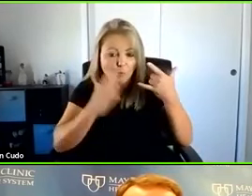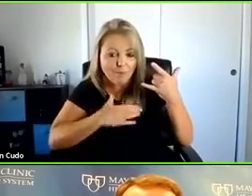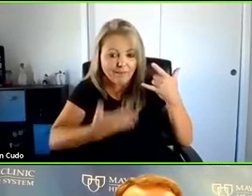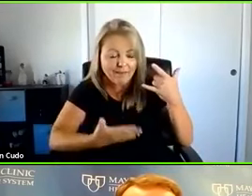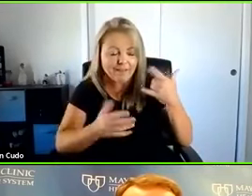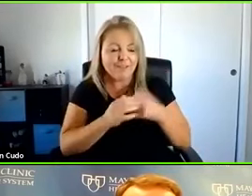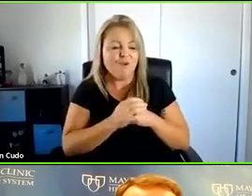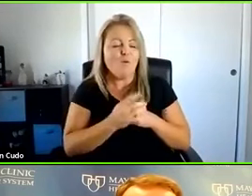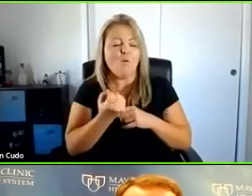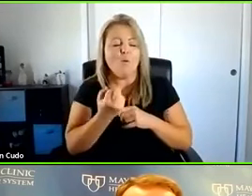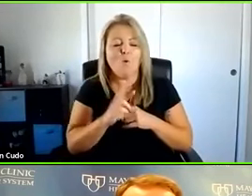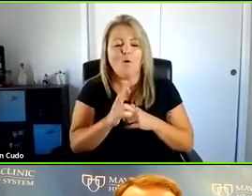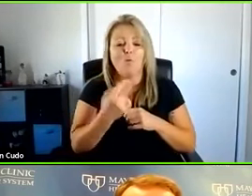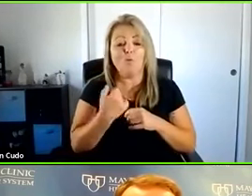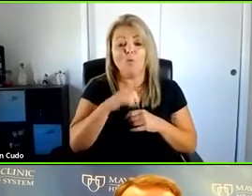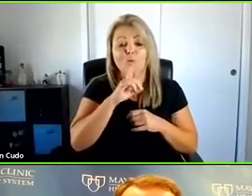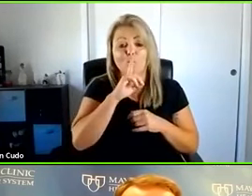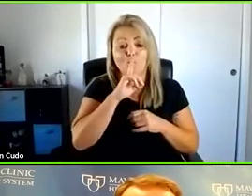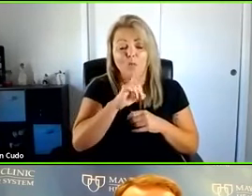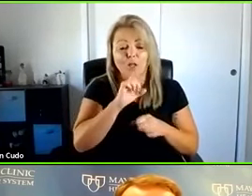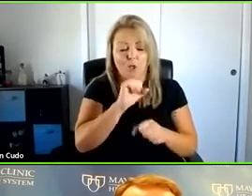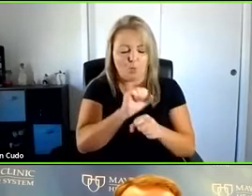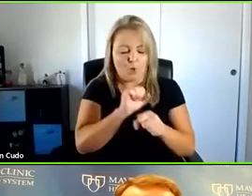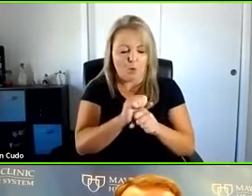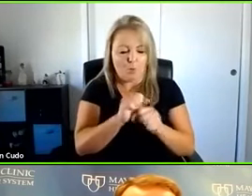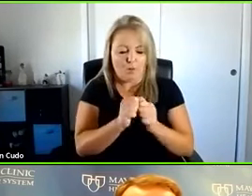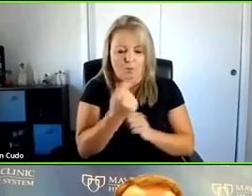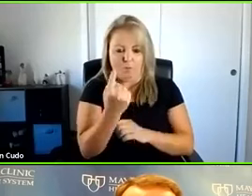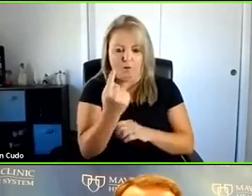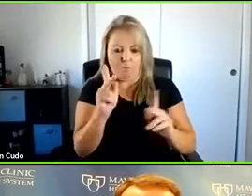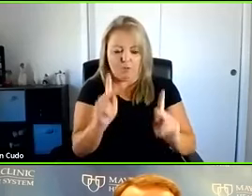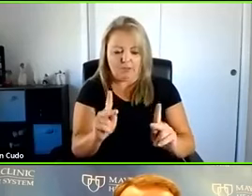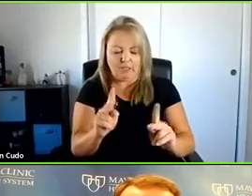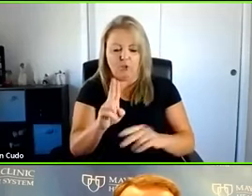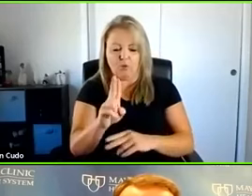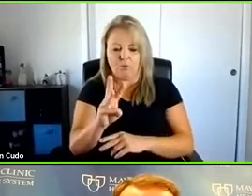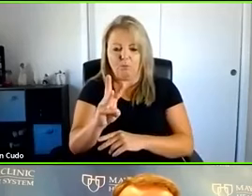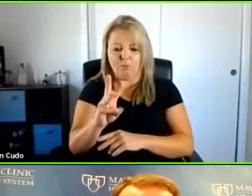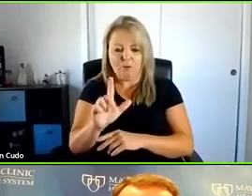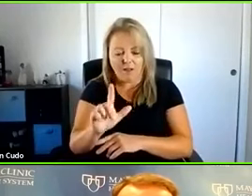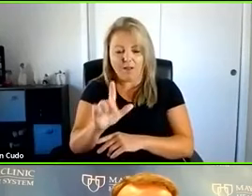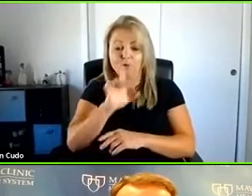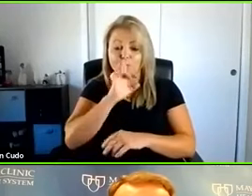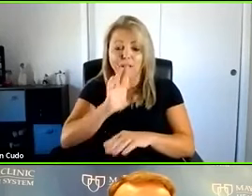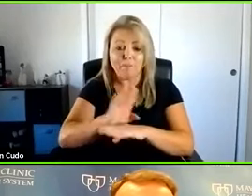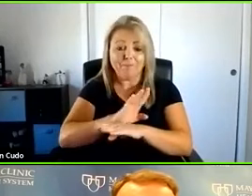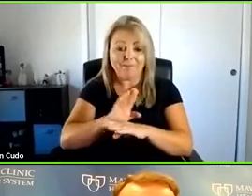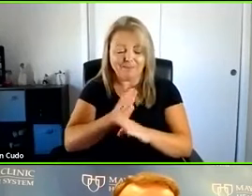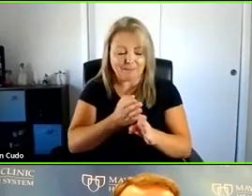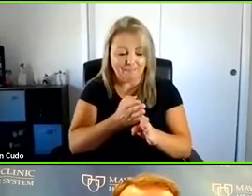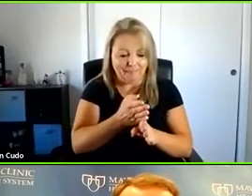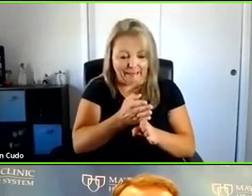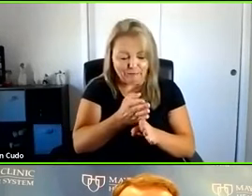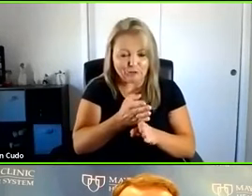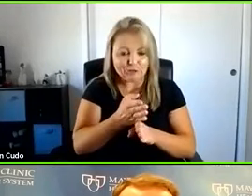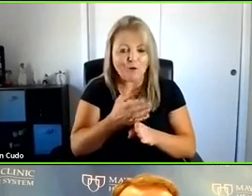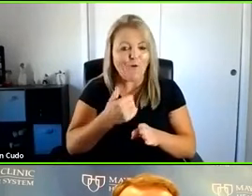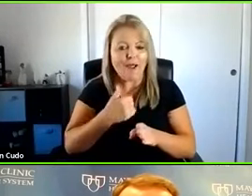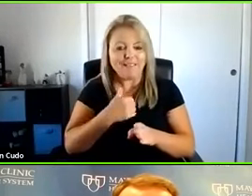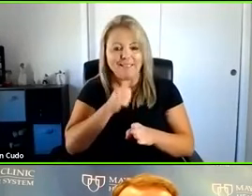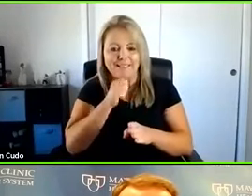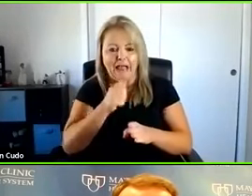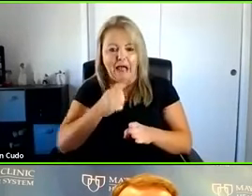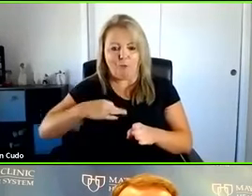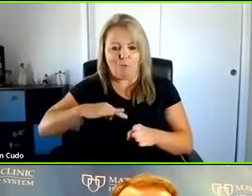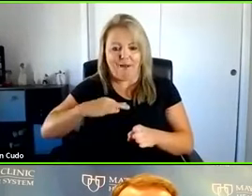Also, we're really working with an individual on the UWL campus who's a business major who has a